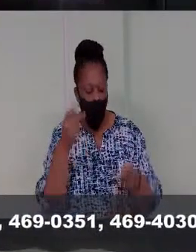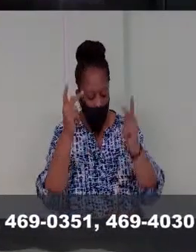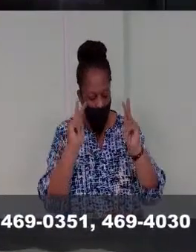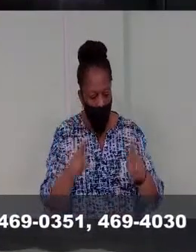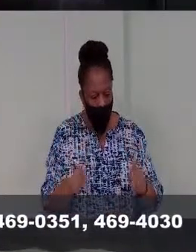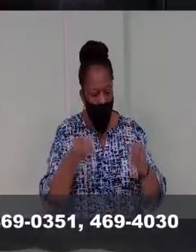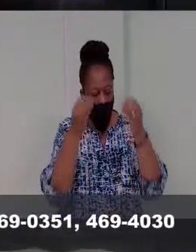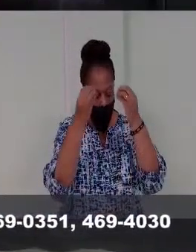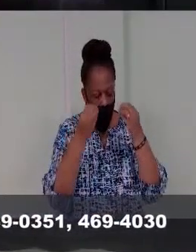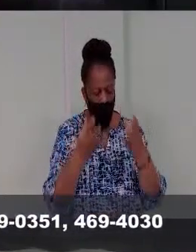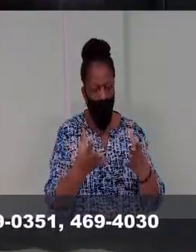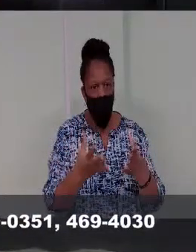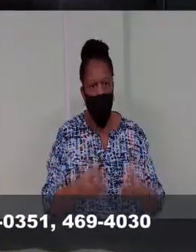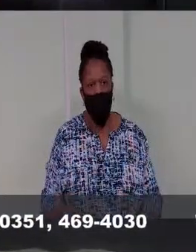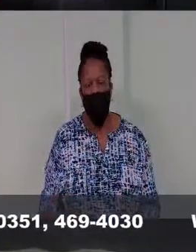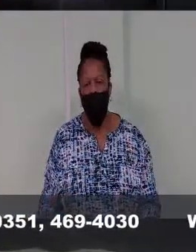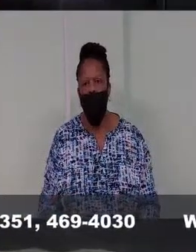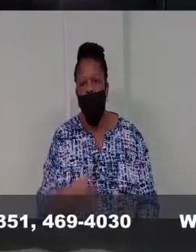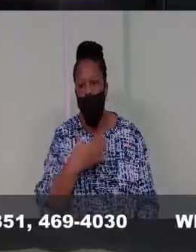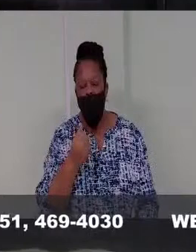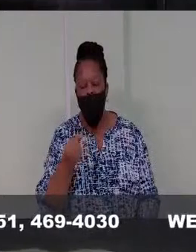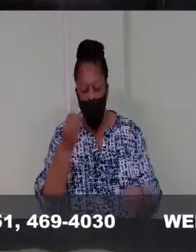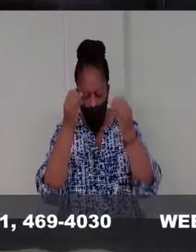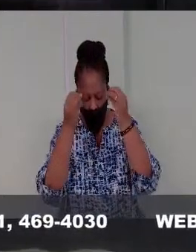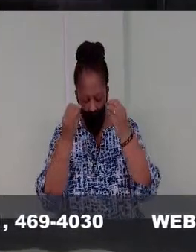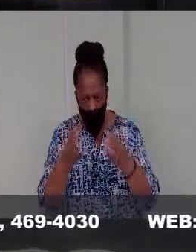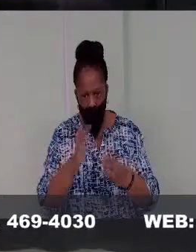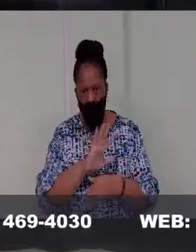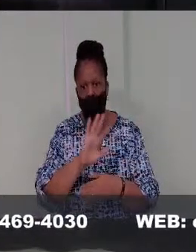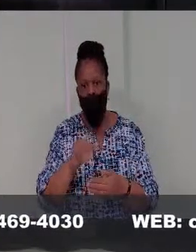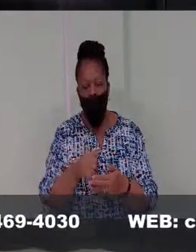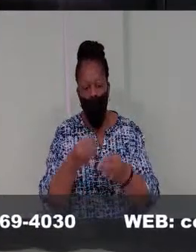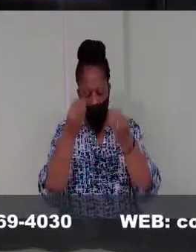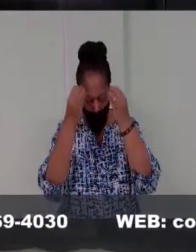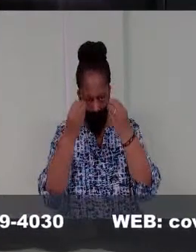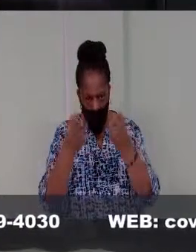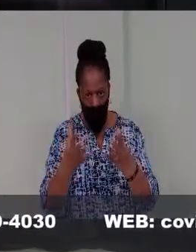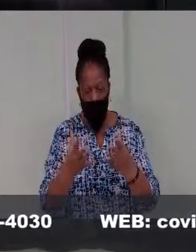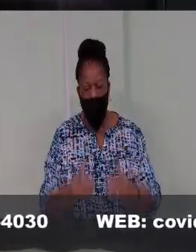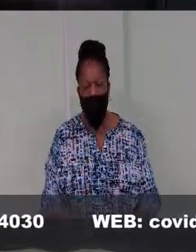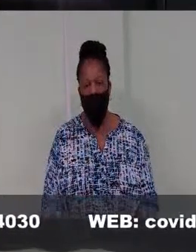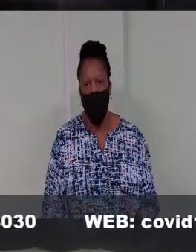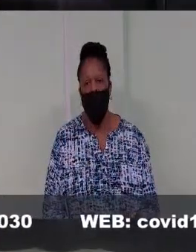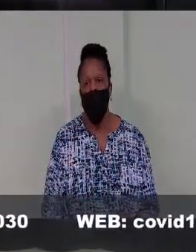Police and are complying with the terms and conditions of such approval.